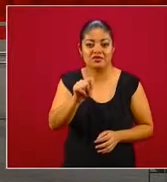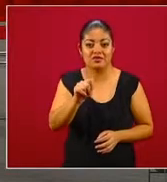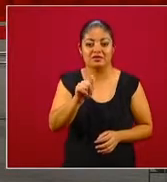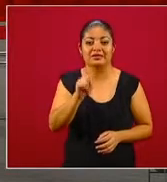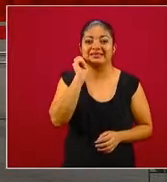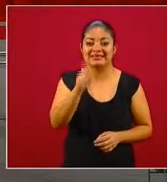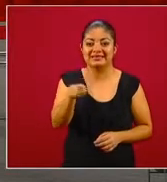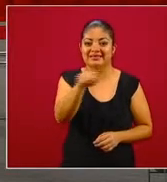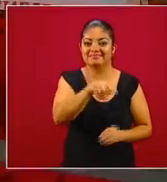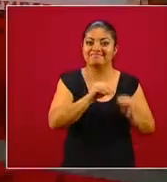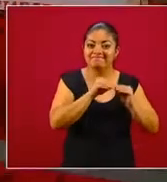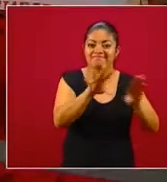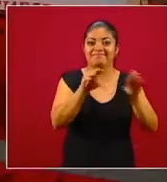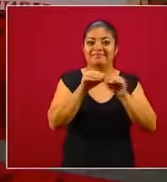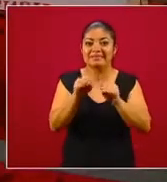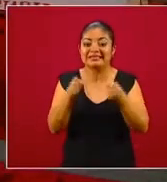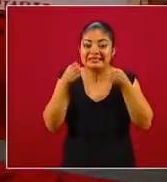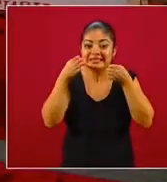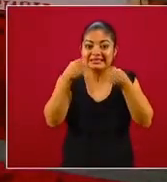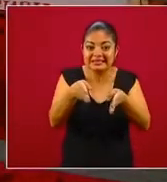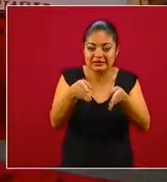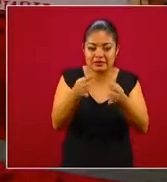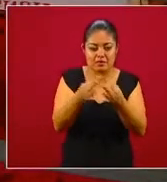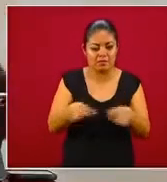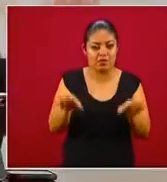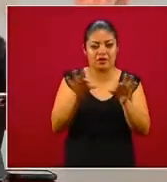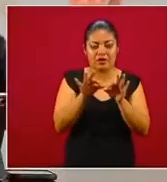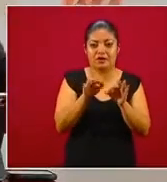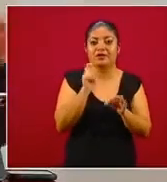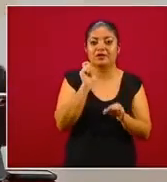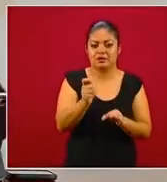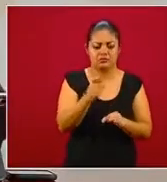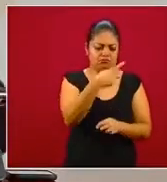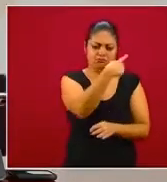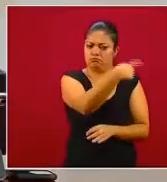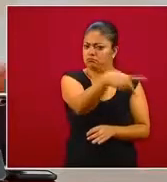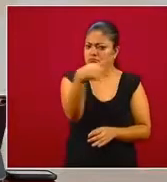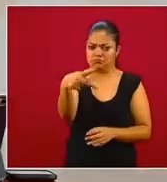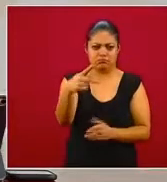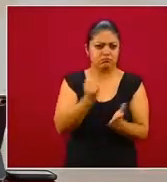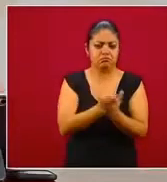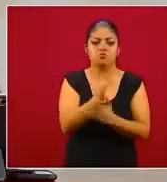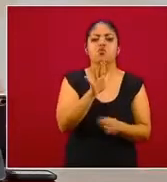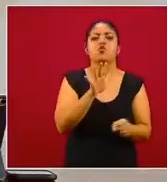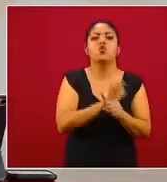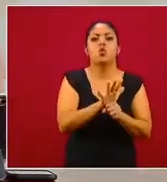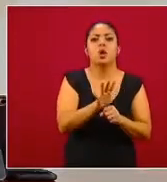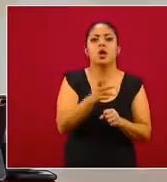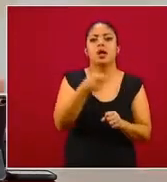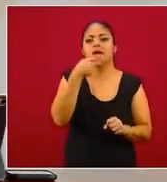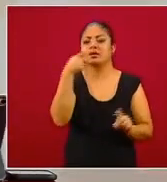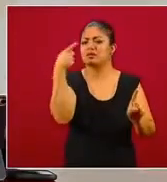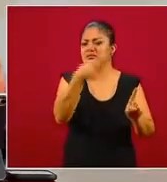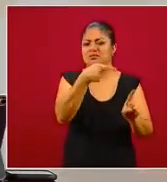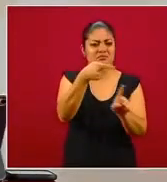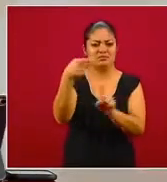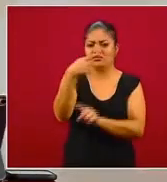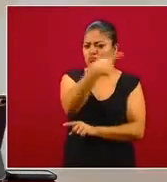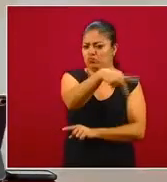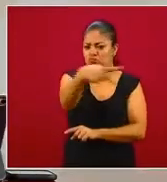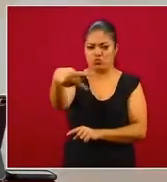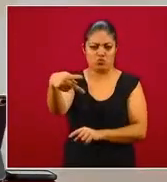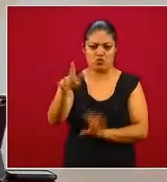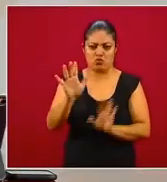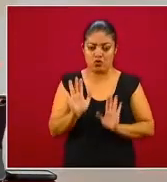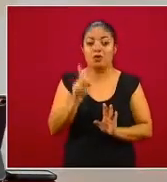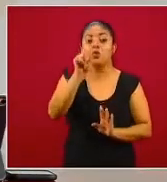Please centren la concentrate atención en este negocio. your Obviamente con focus. absoluta Please libertad do de whatever you want, poner la write nota que whatever you quieran, hacer want, do su whatever reel que quieran, content you pero like, but